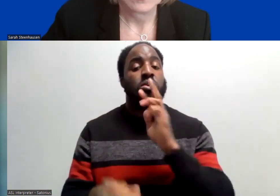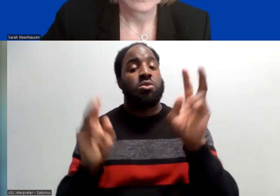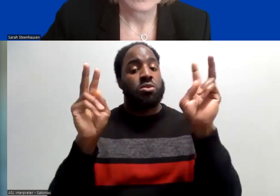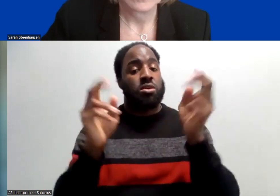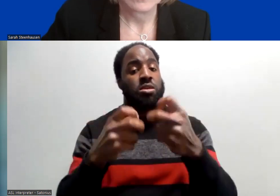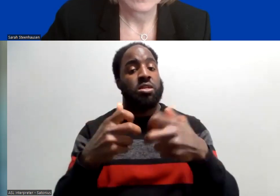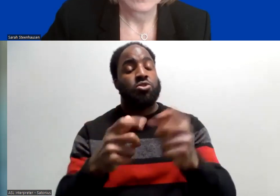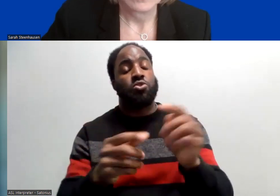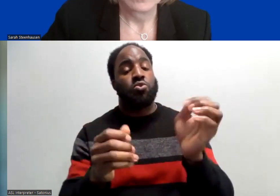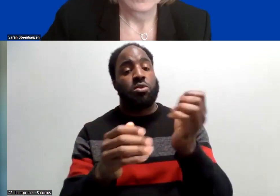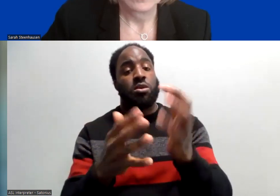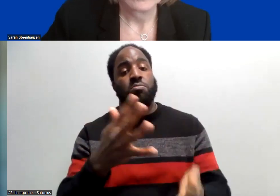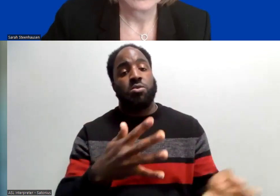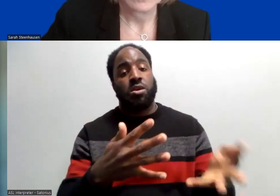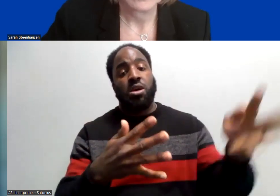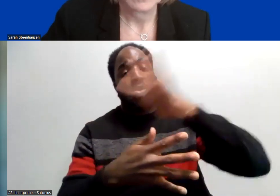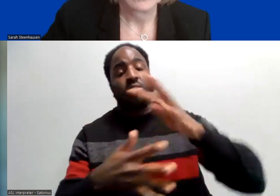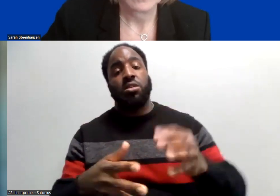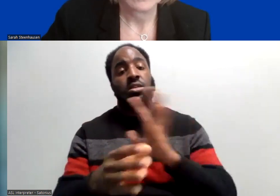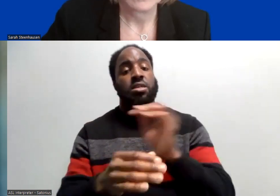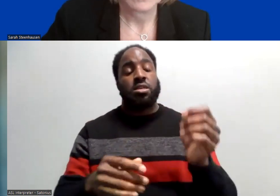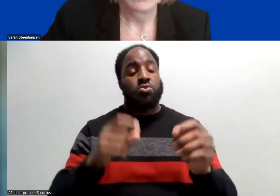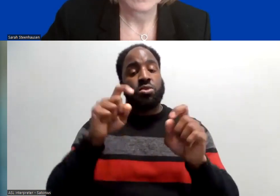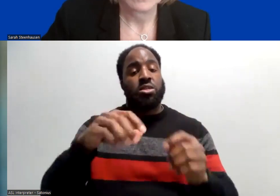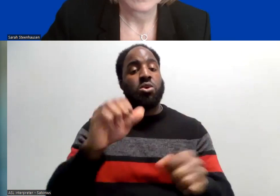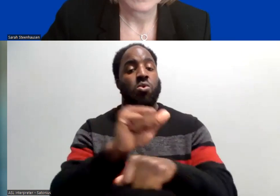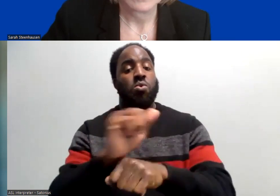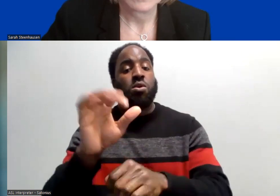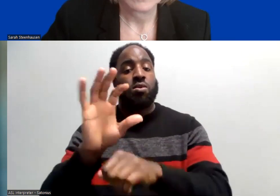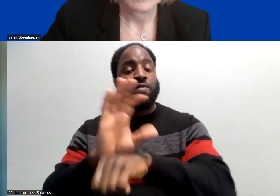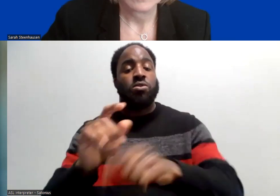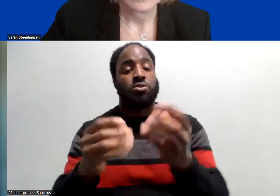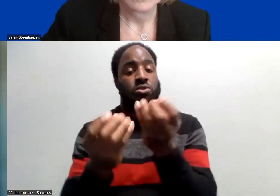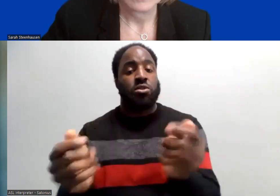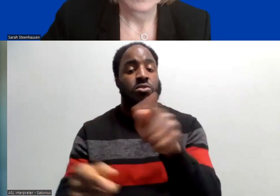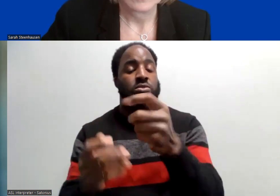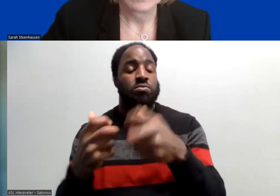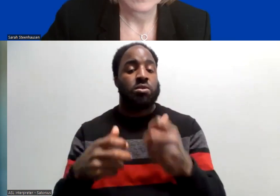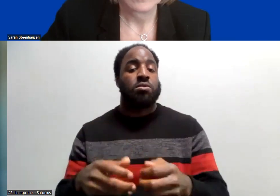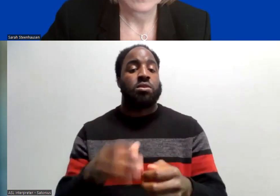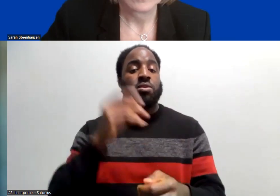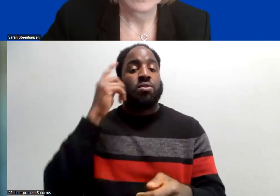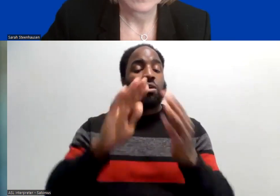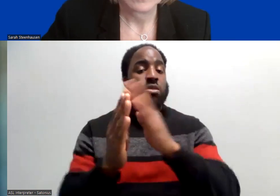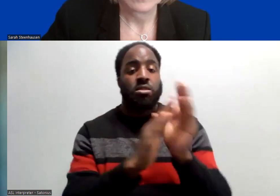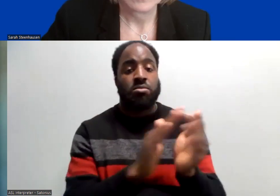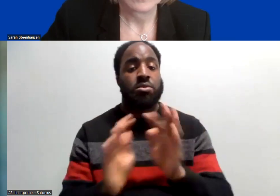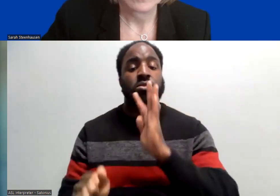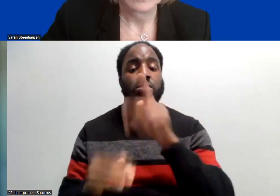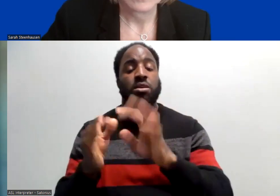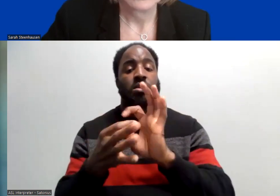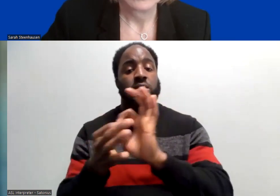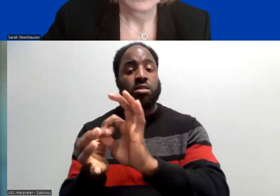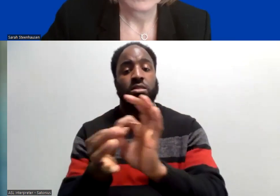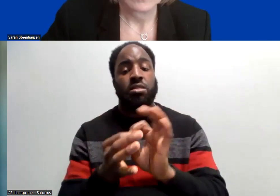then the importance of building workforce to solve those problems. And increasingly as an impact committee, we're talking about just the connection between all of